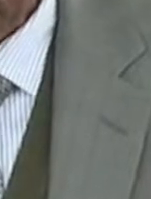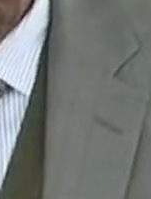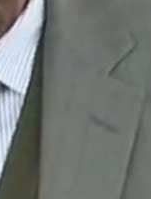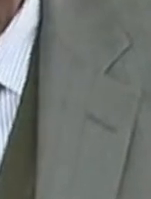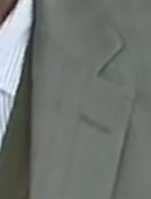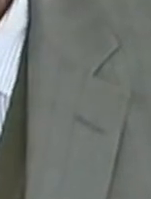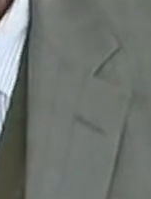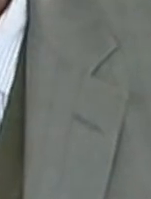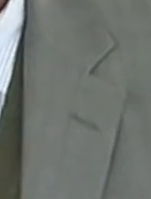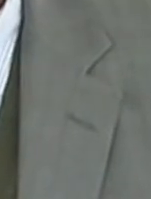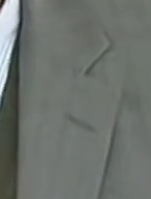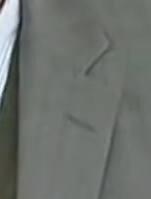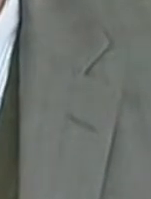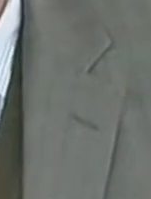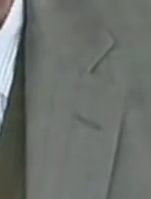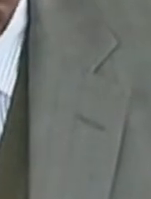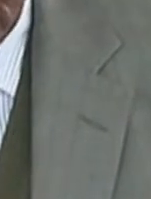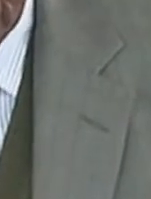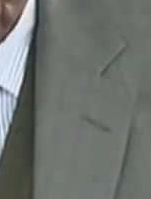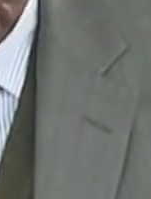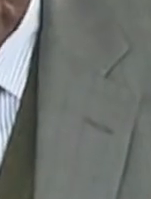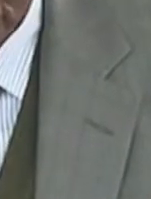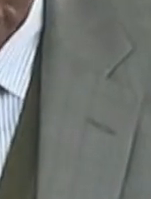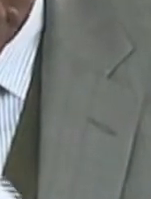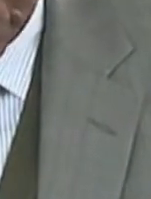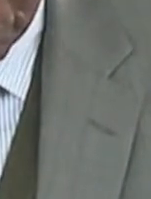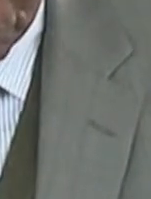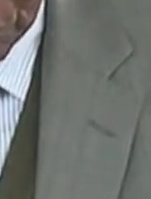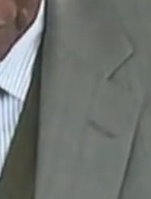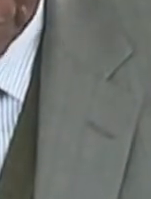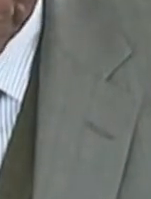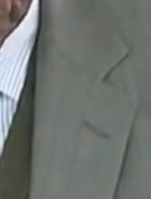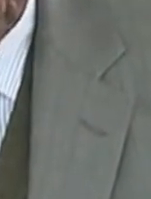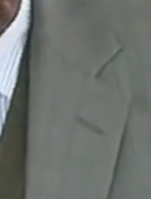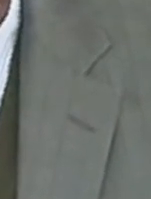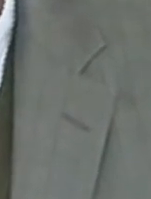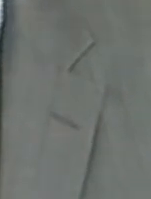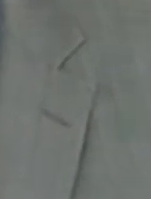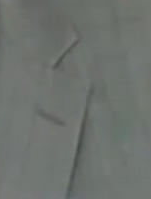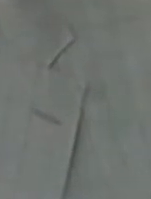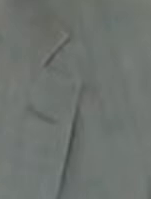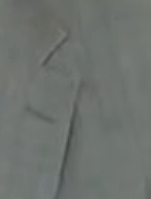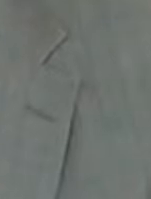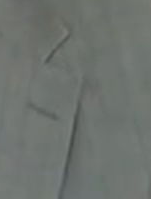the impact will be enormous.